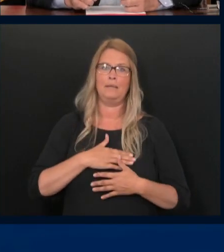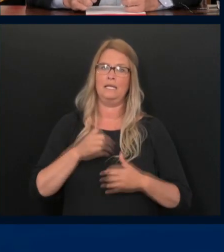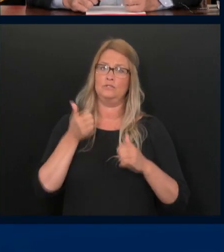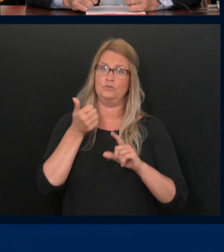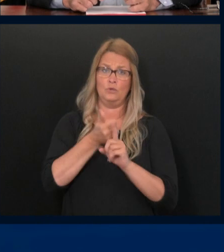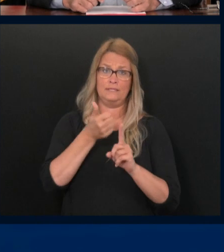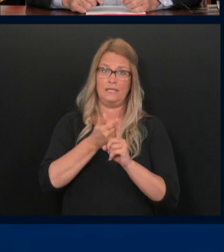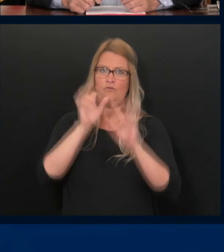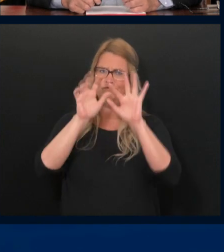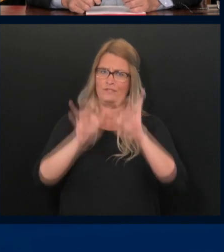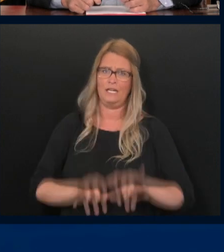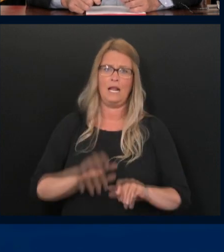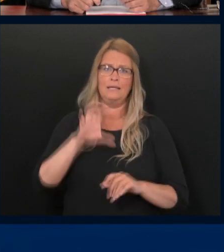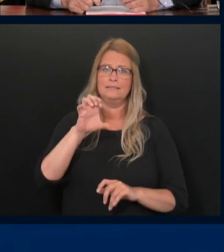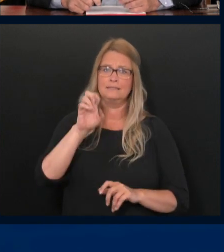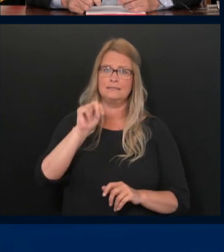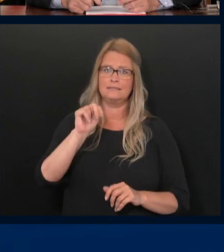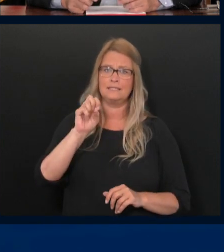a fear, a